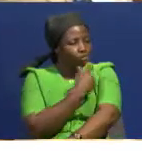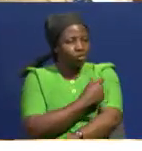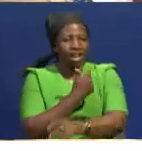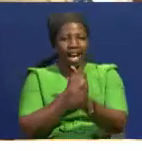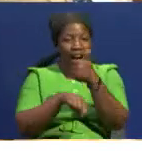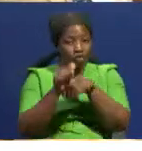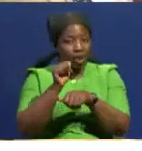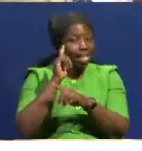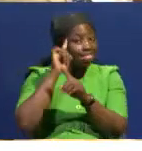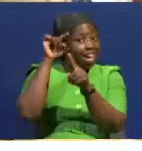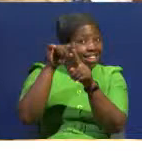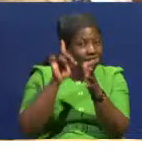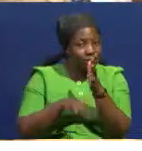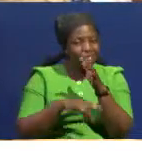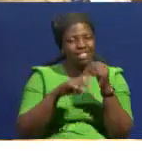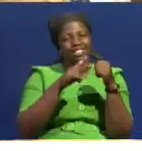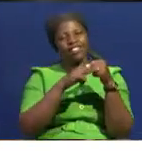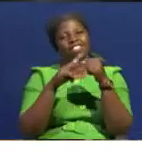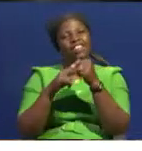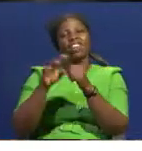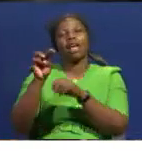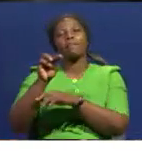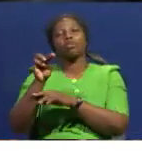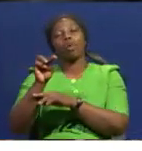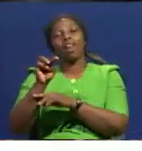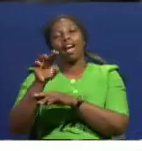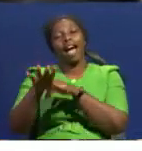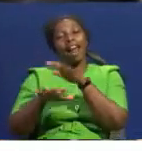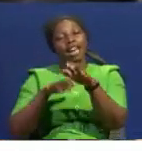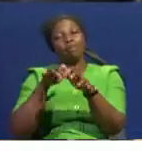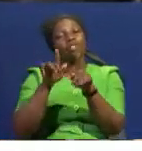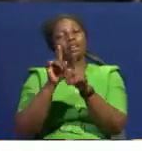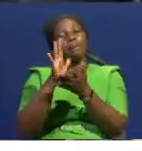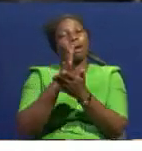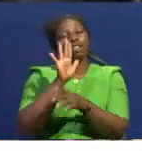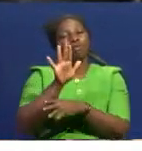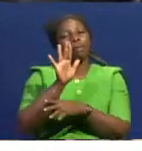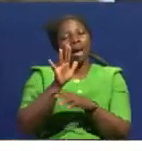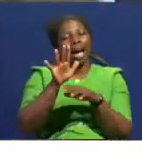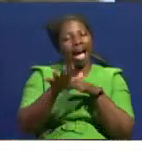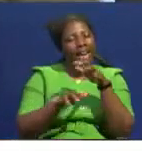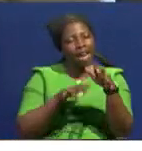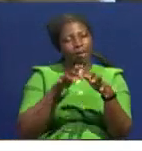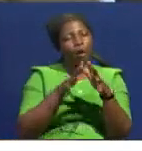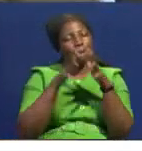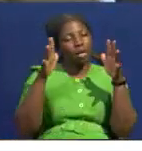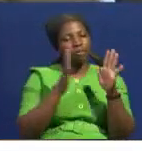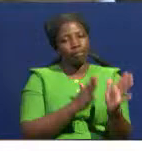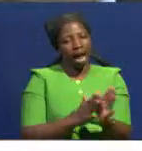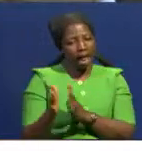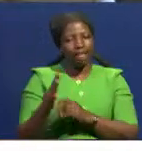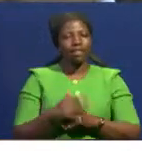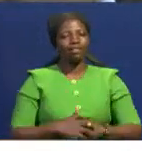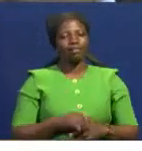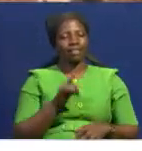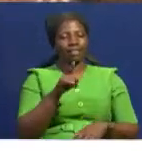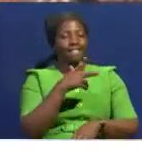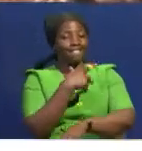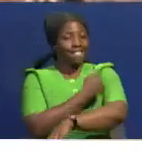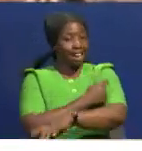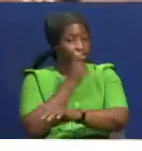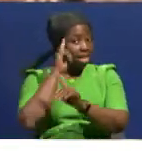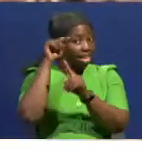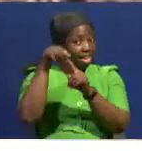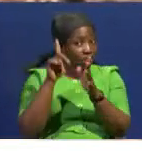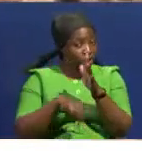exercise that will target 77 million livestock as part of its livestock master plan. The vaccination exercise targets